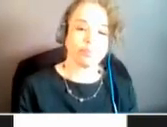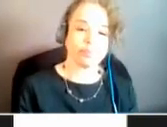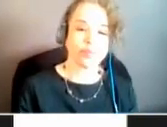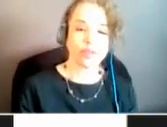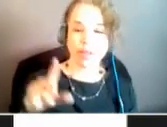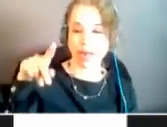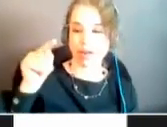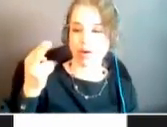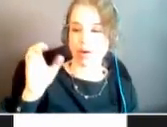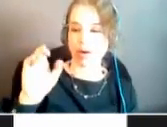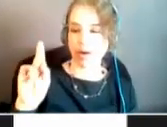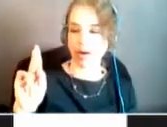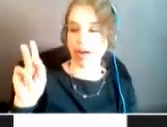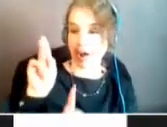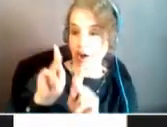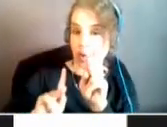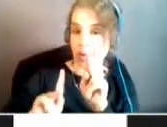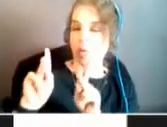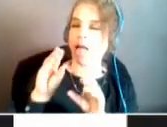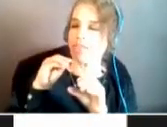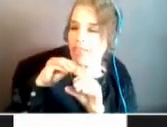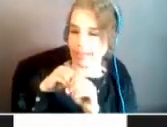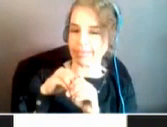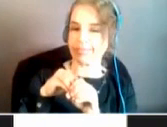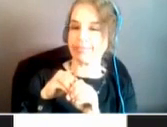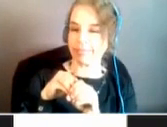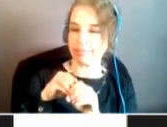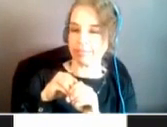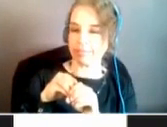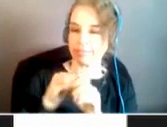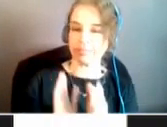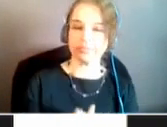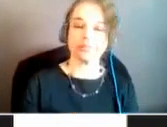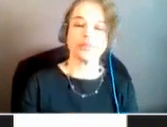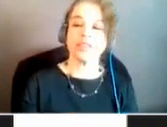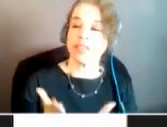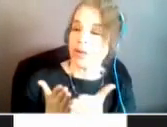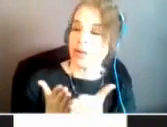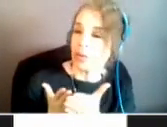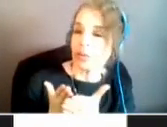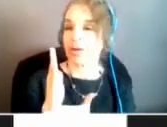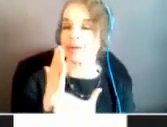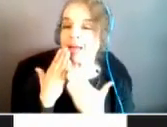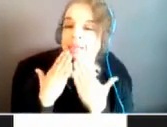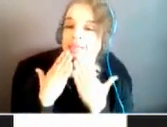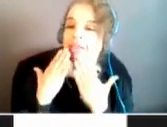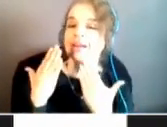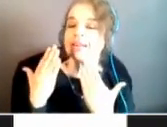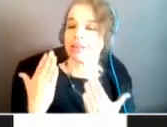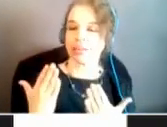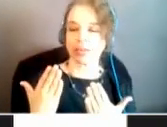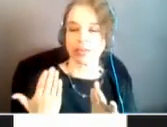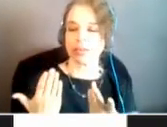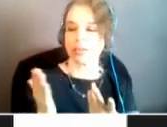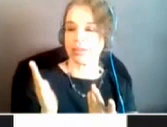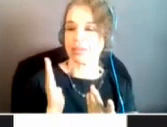Okay, so as people are trickling in, let's just dive in. All right, thanks, Diana. So to get us started